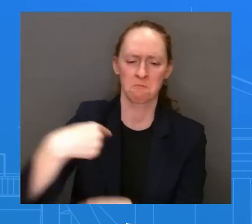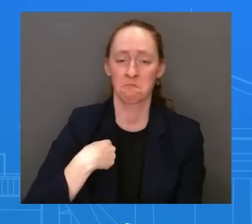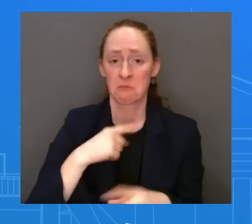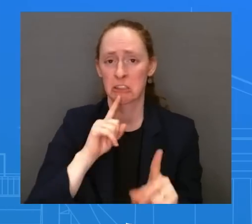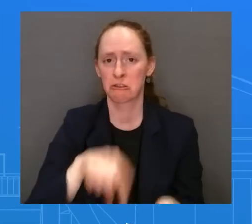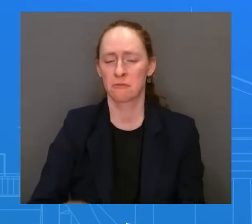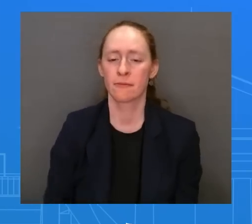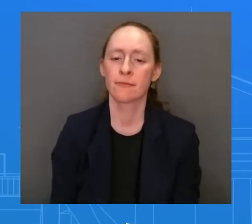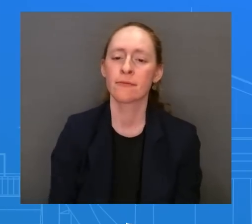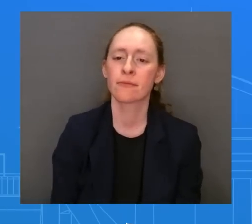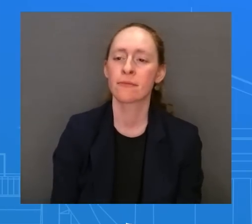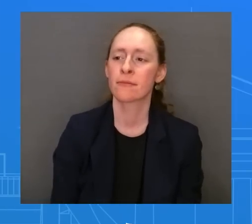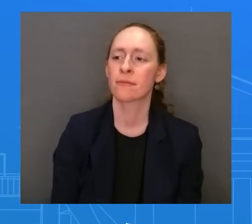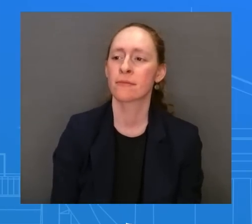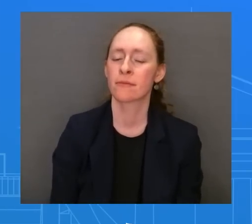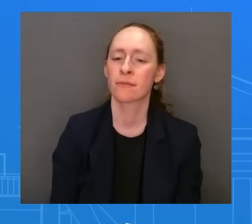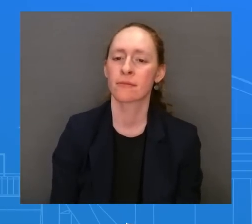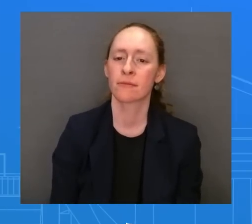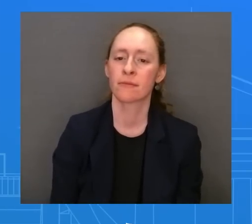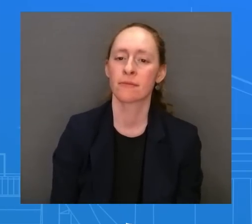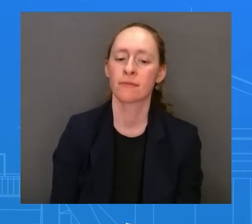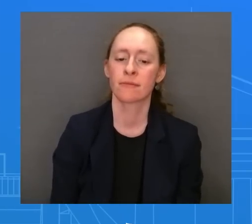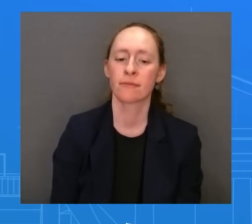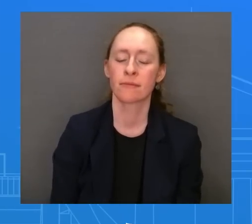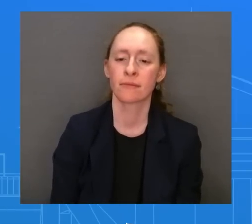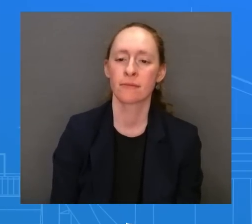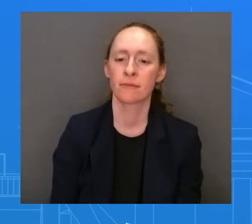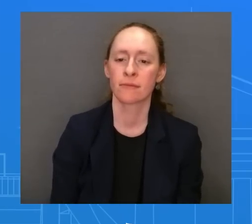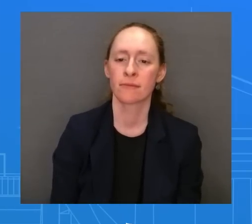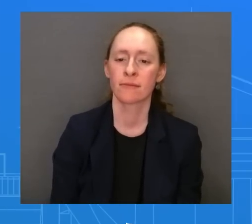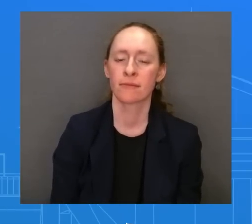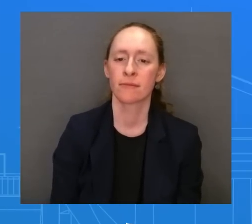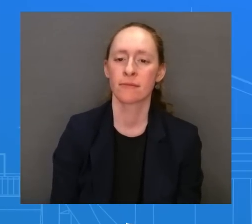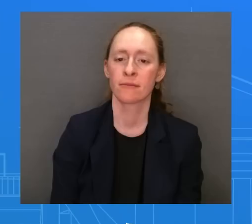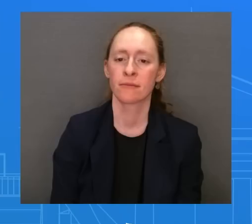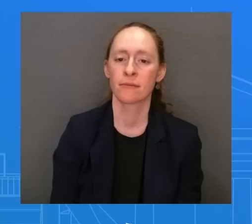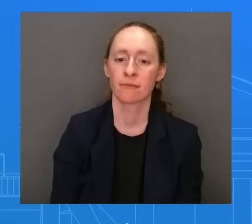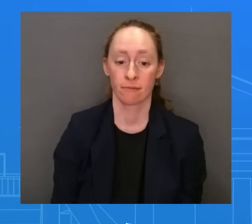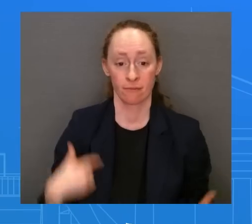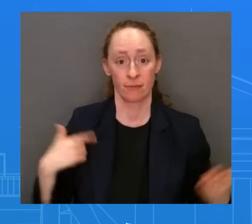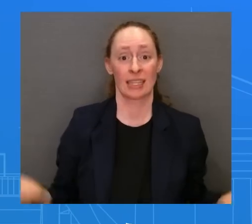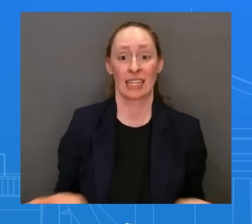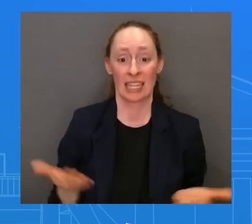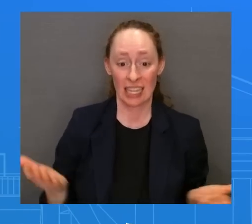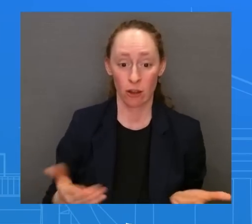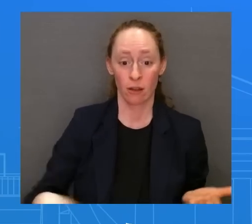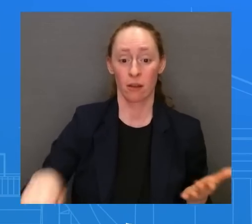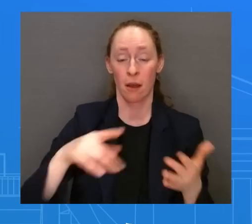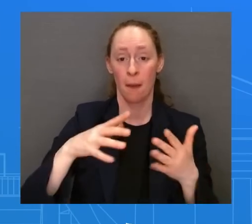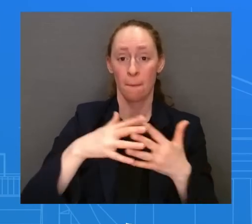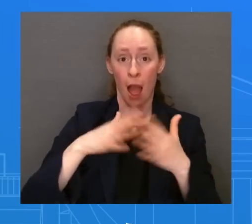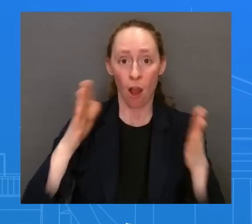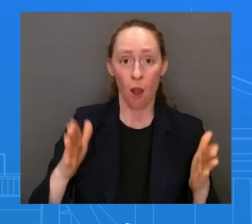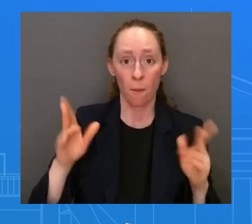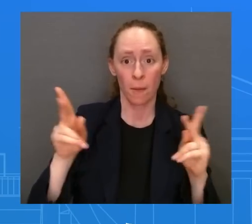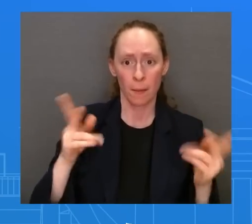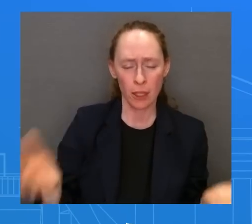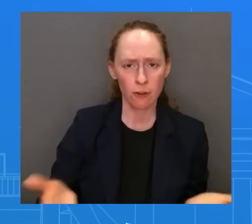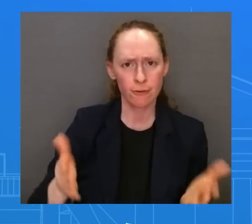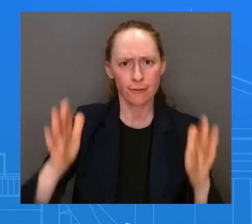we in this room hear you saying and the American people hear you saying that President Biden